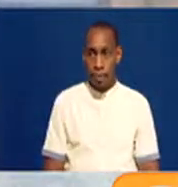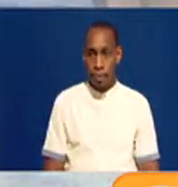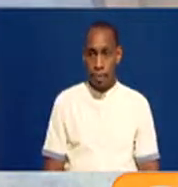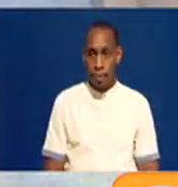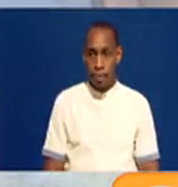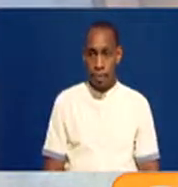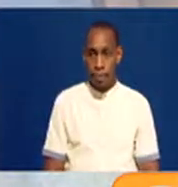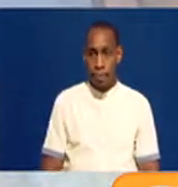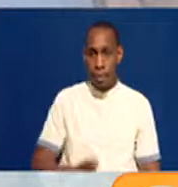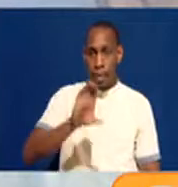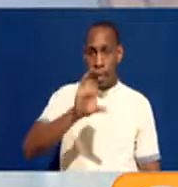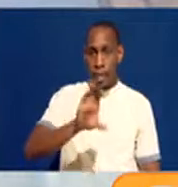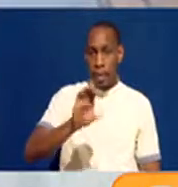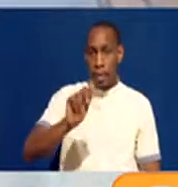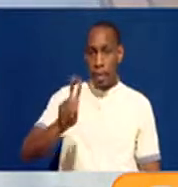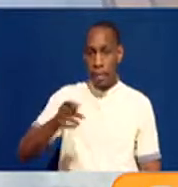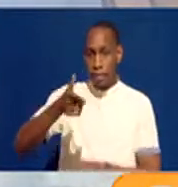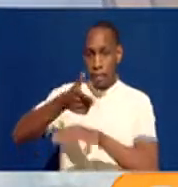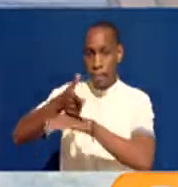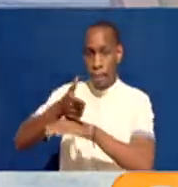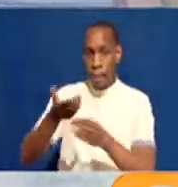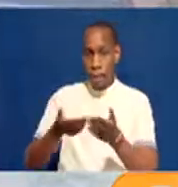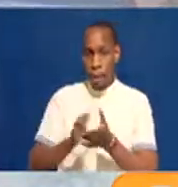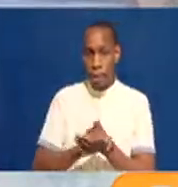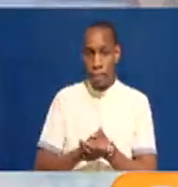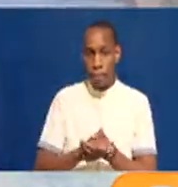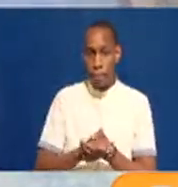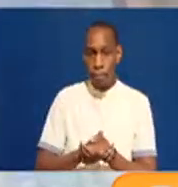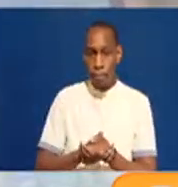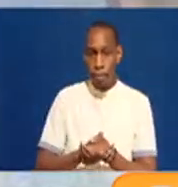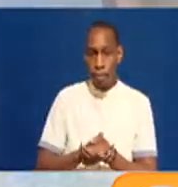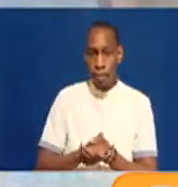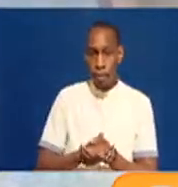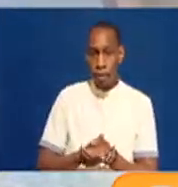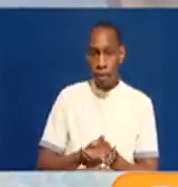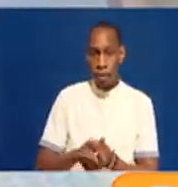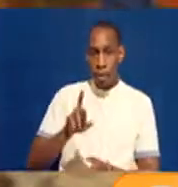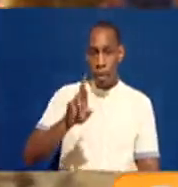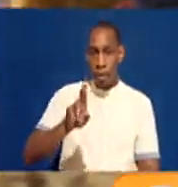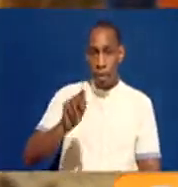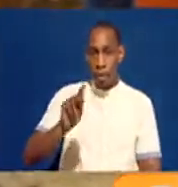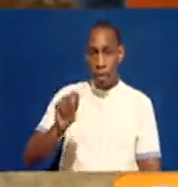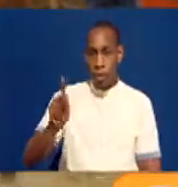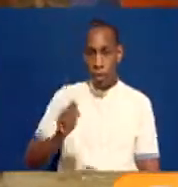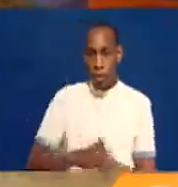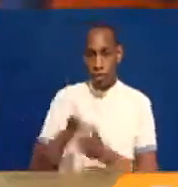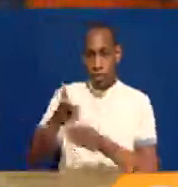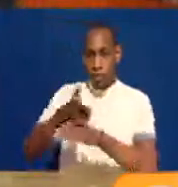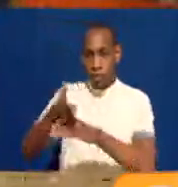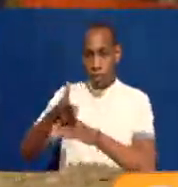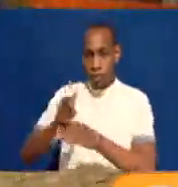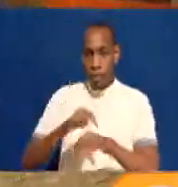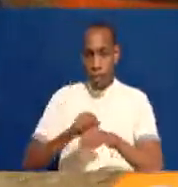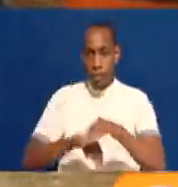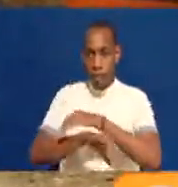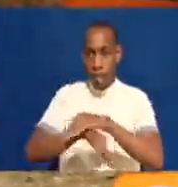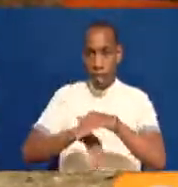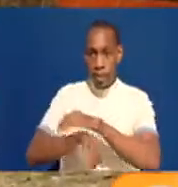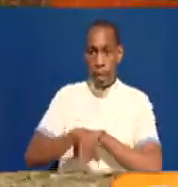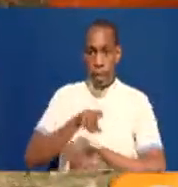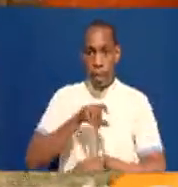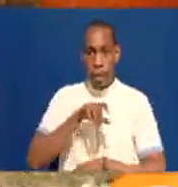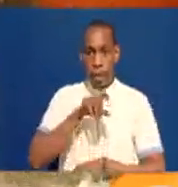The CCTV camera in Ruaraka, Kiambu County, captured the gang as it stole from a female poultry